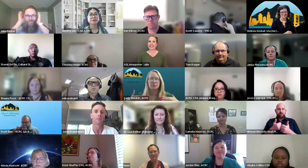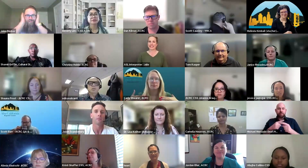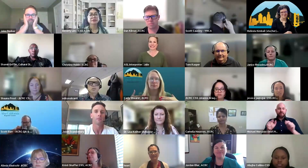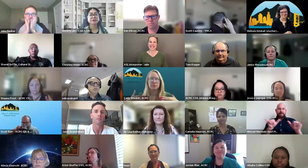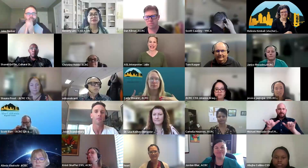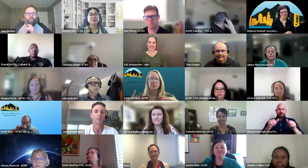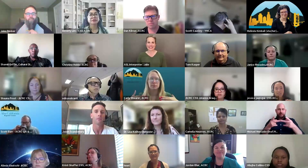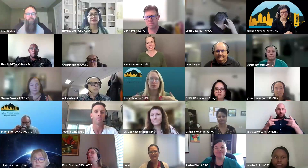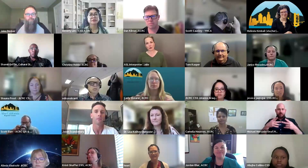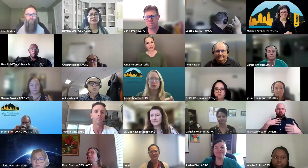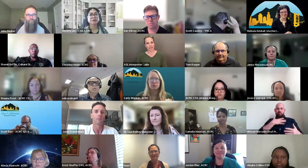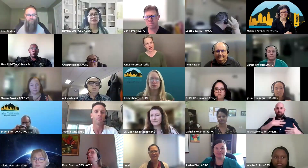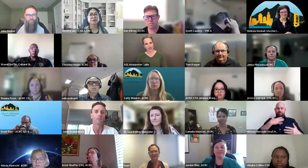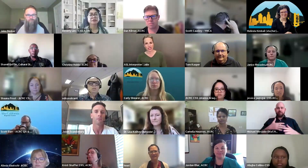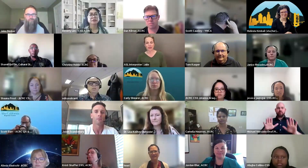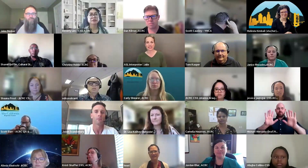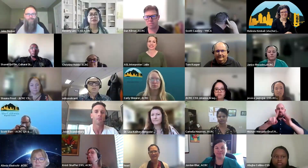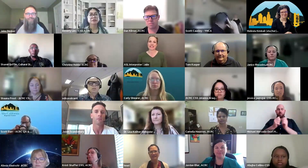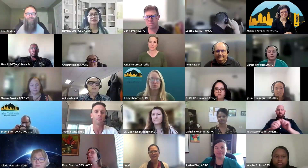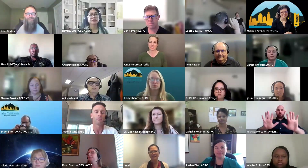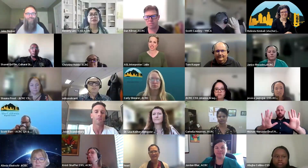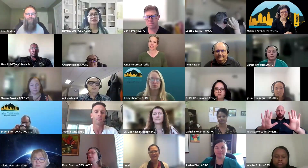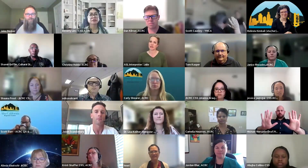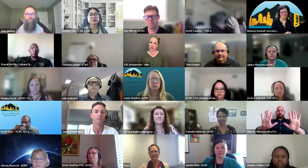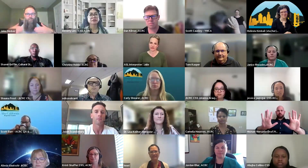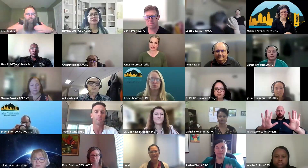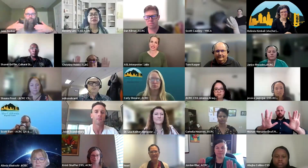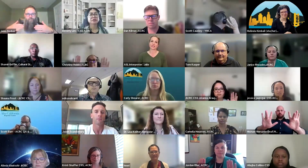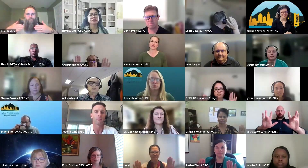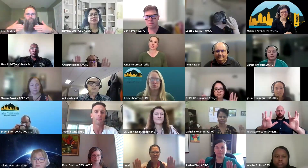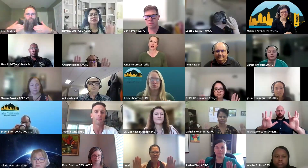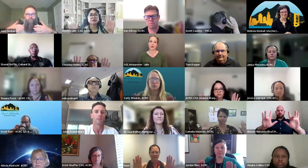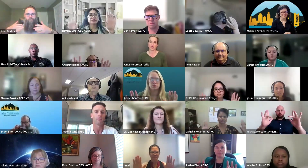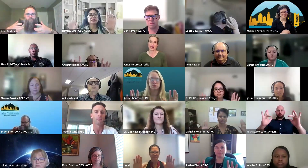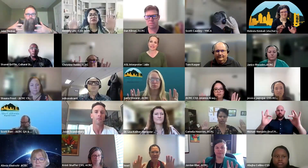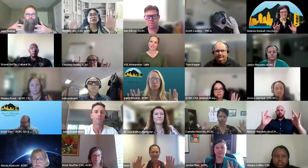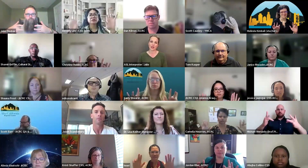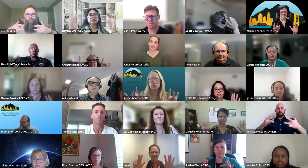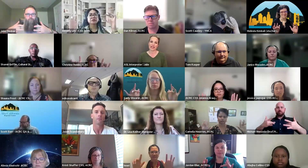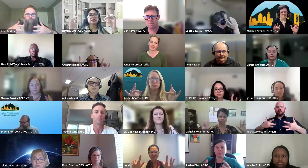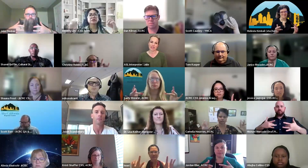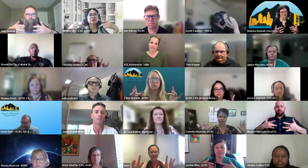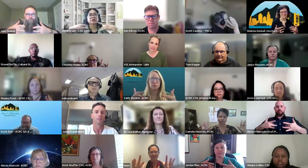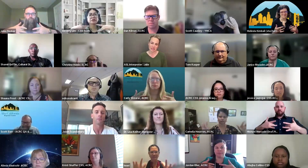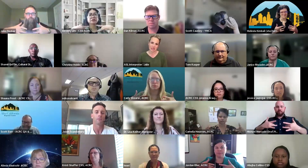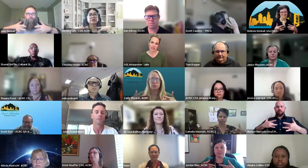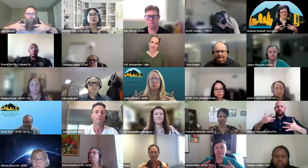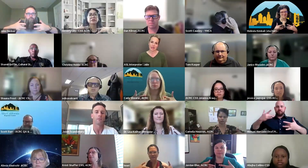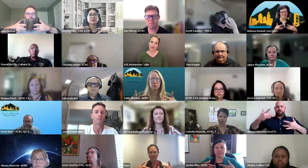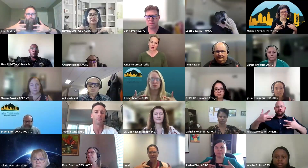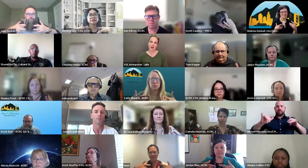next sign is excited. It's a little bit challenging, but it's the same position as the previous sign. So you start out with your hands shaped like